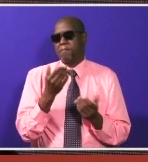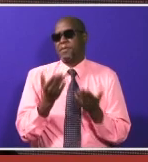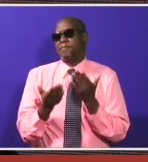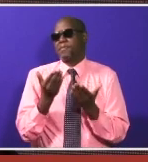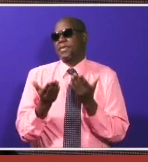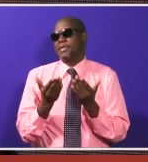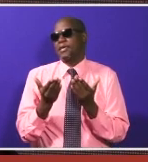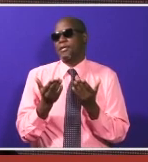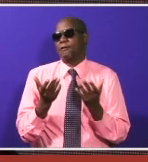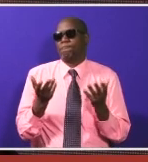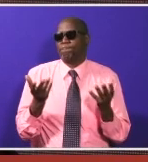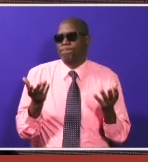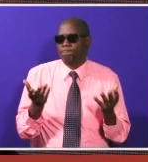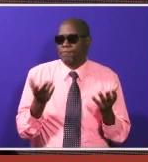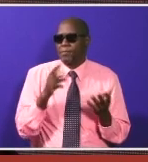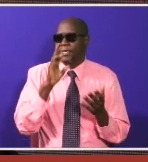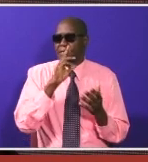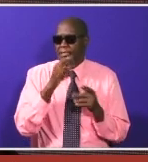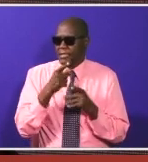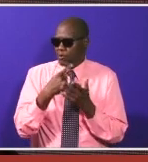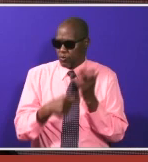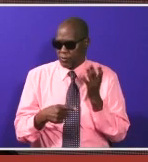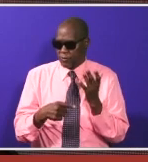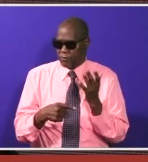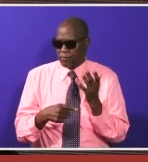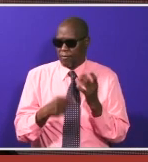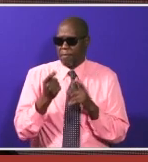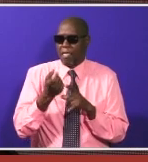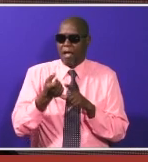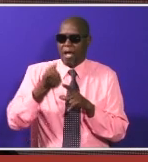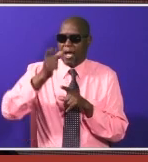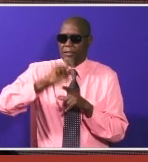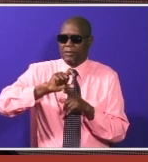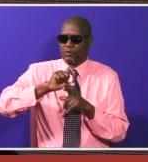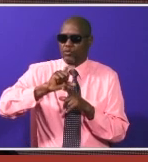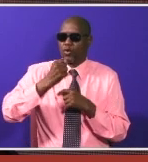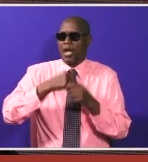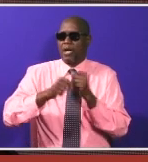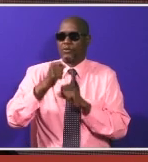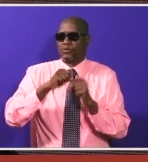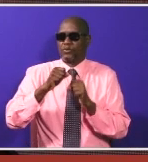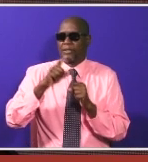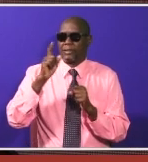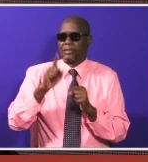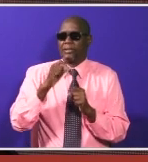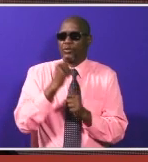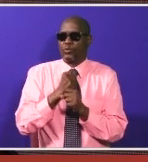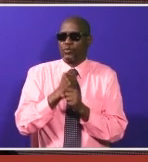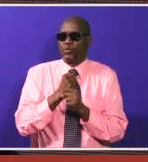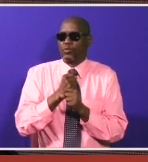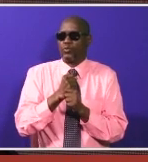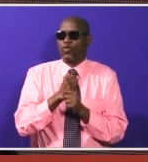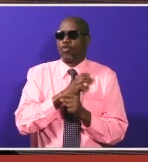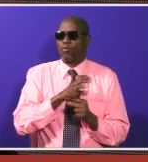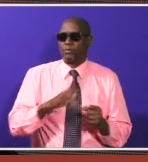what could be at risk is probably additional actions that need to be done by the commission. But what we've